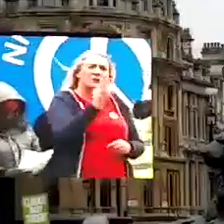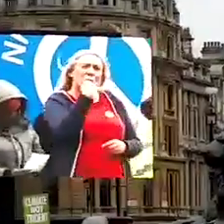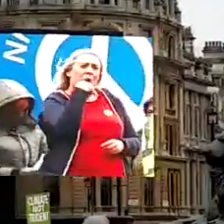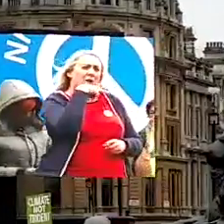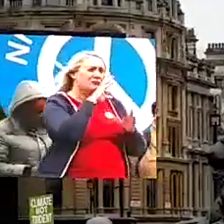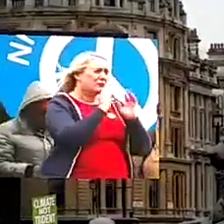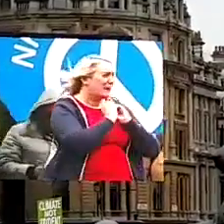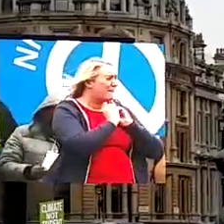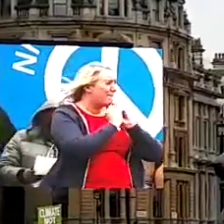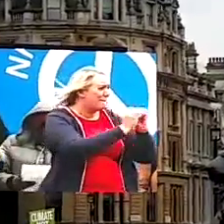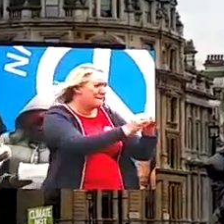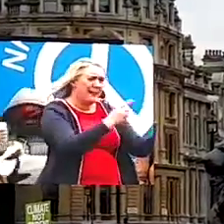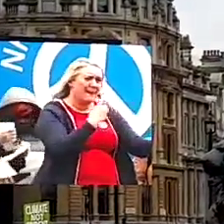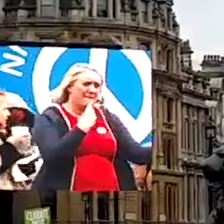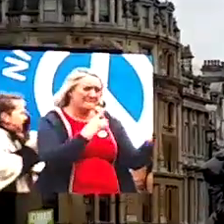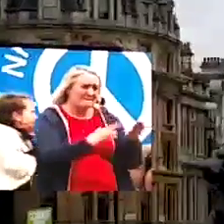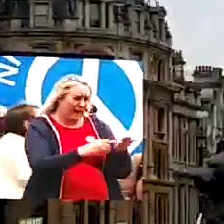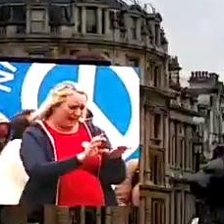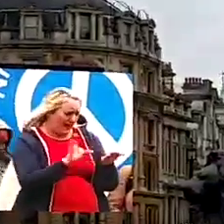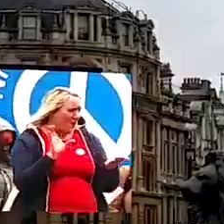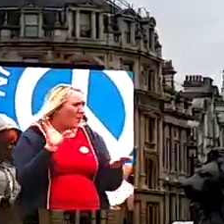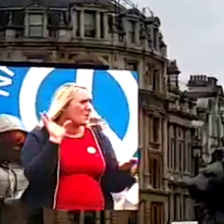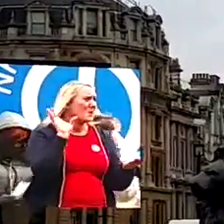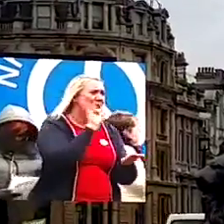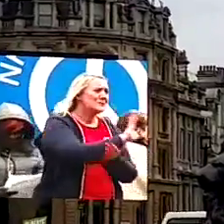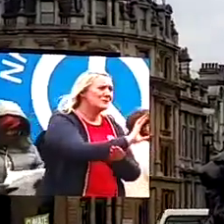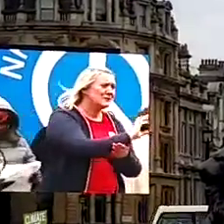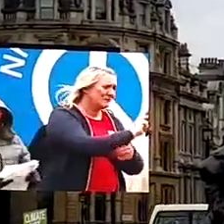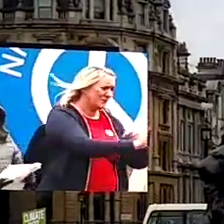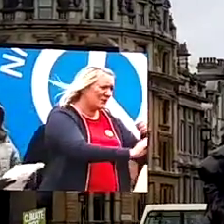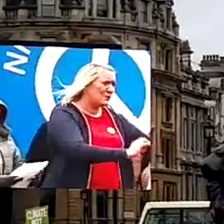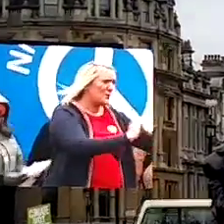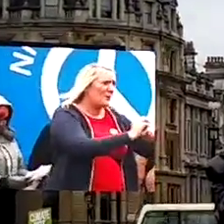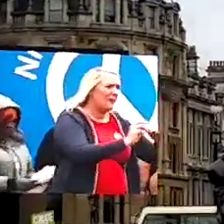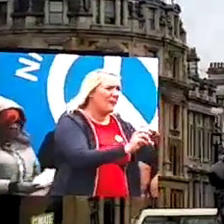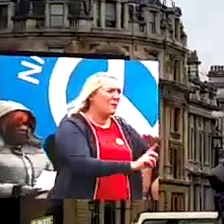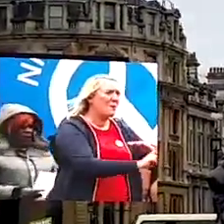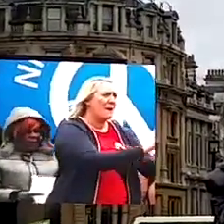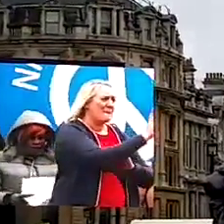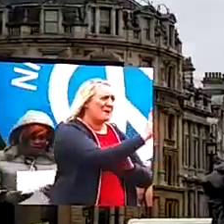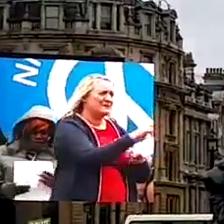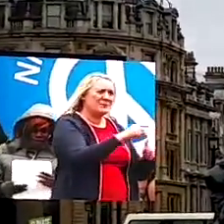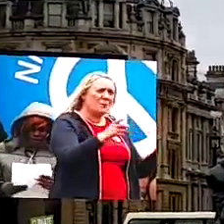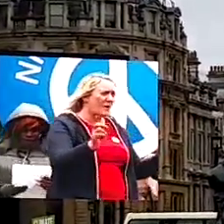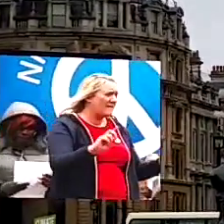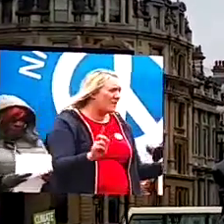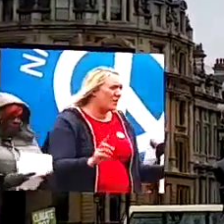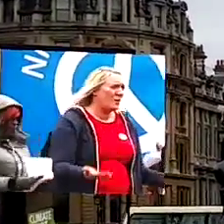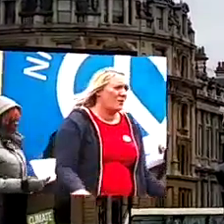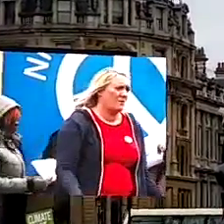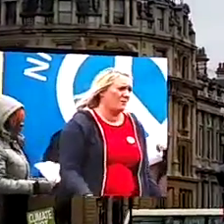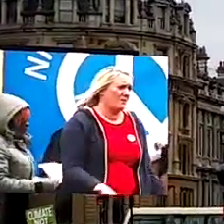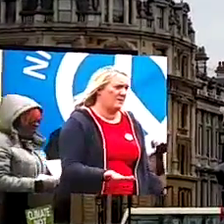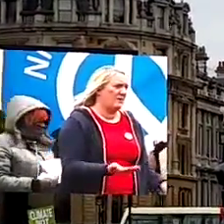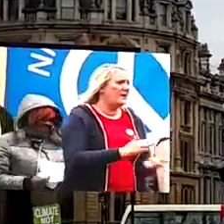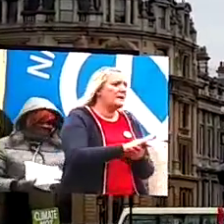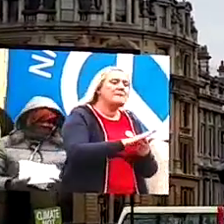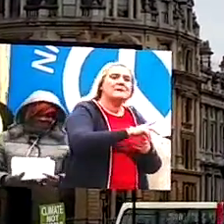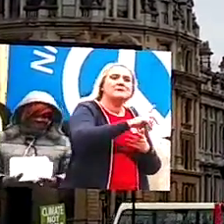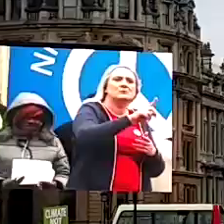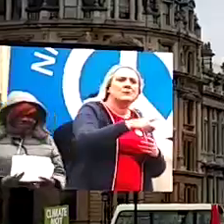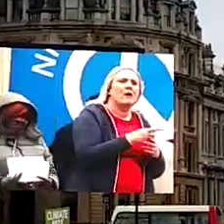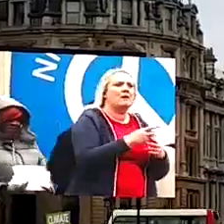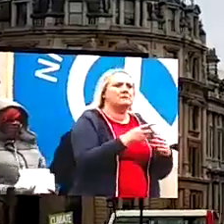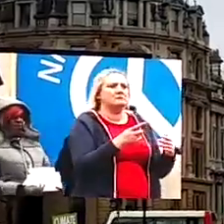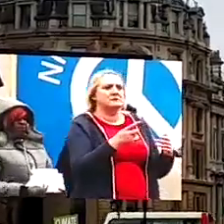£200 billion? That doesn't say that Britain is willing to fulfill any of its promises to disarm this